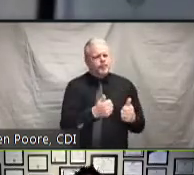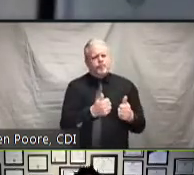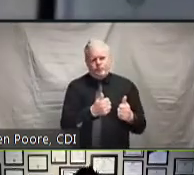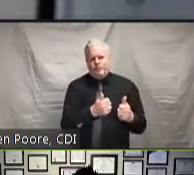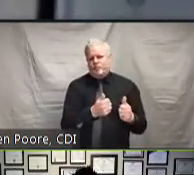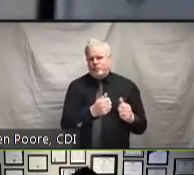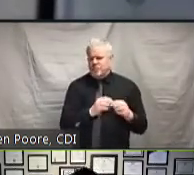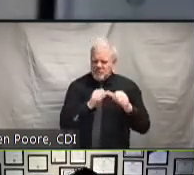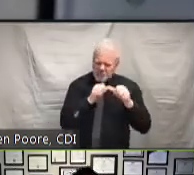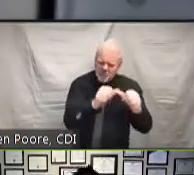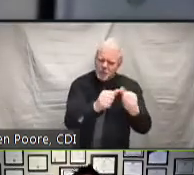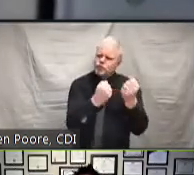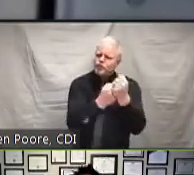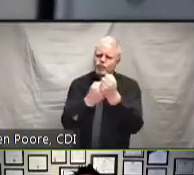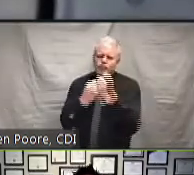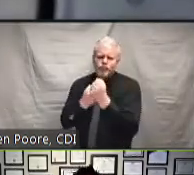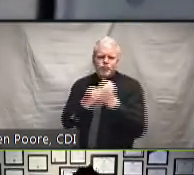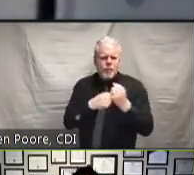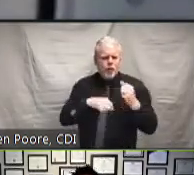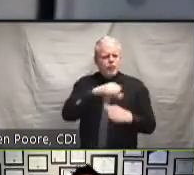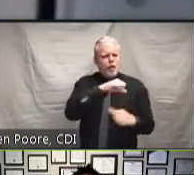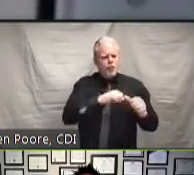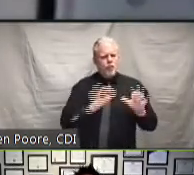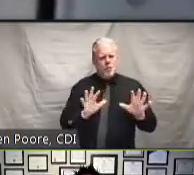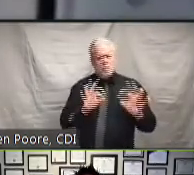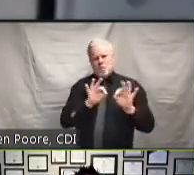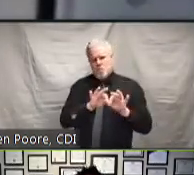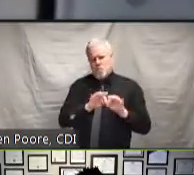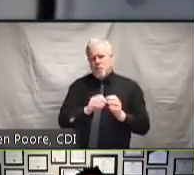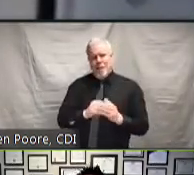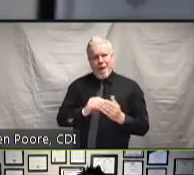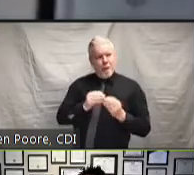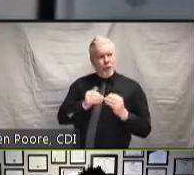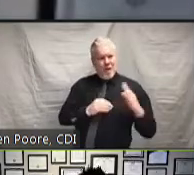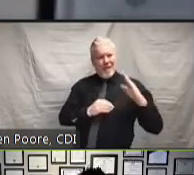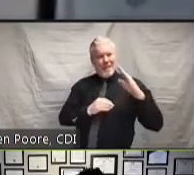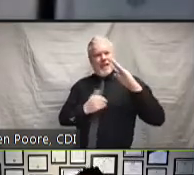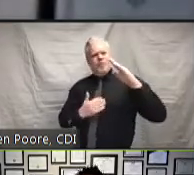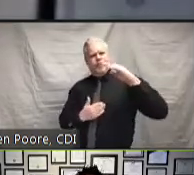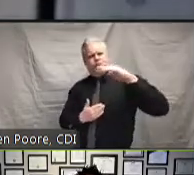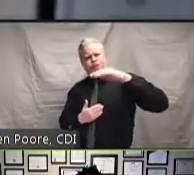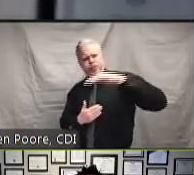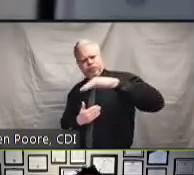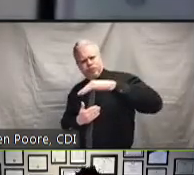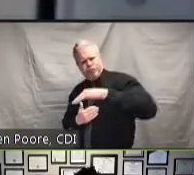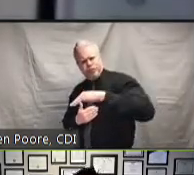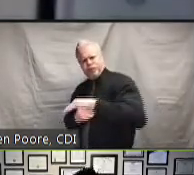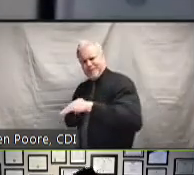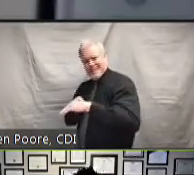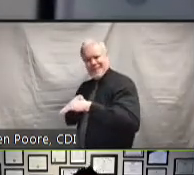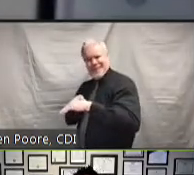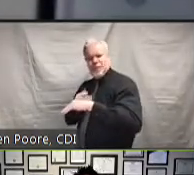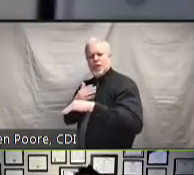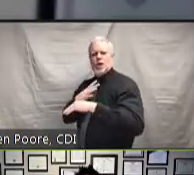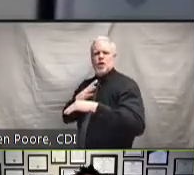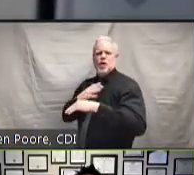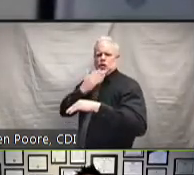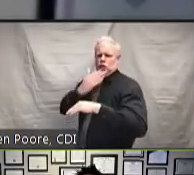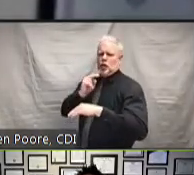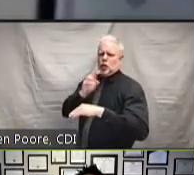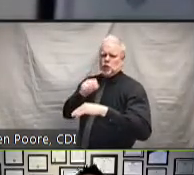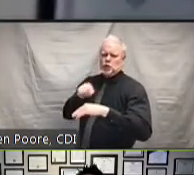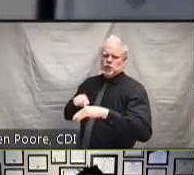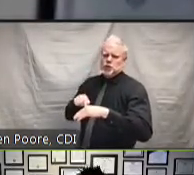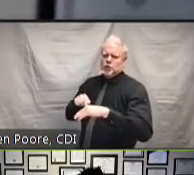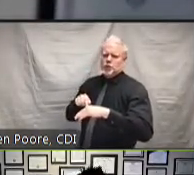some trepidation because as we look at these numbers improving as they are, we also know that we're not out of the woods. There are many uncertainties that lie ahead.